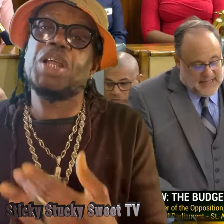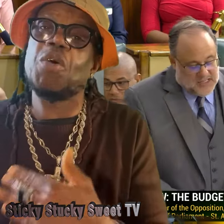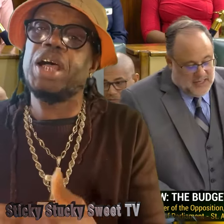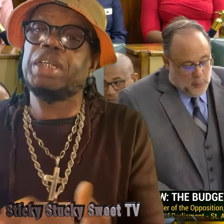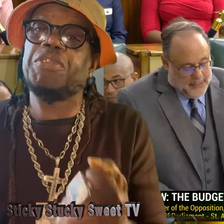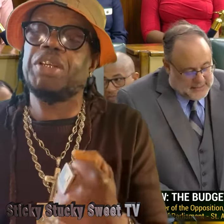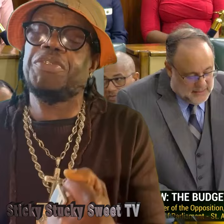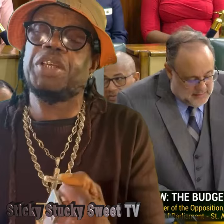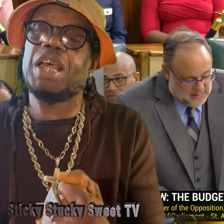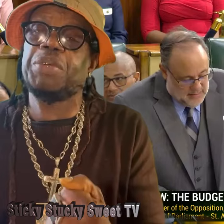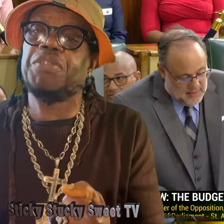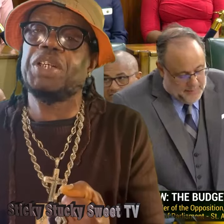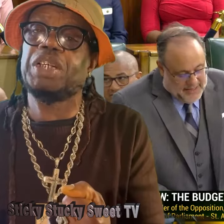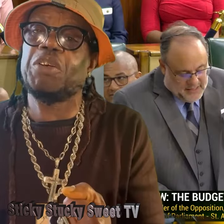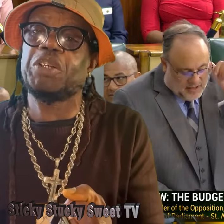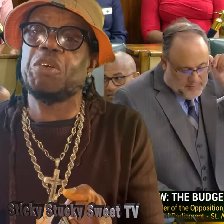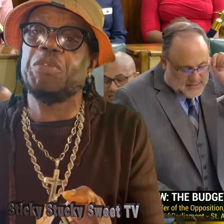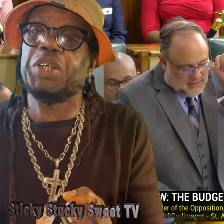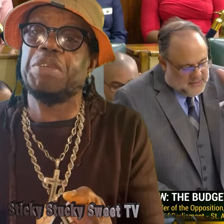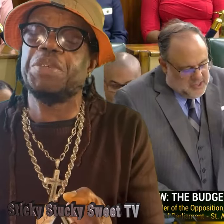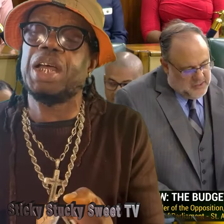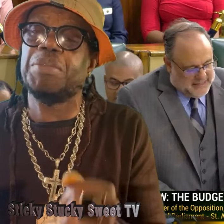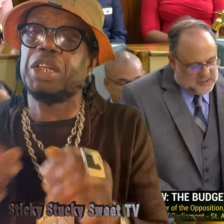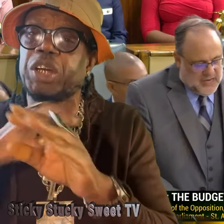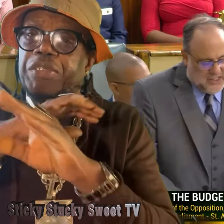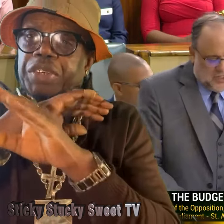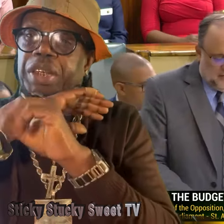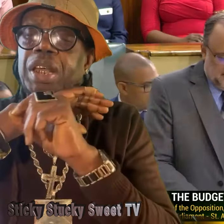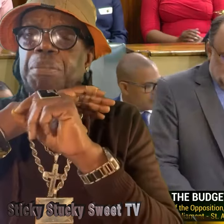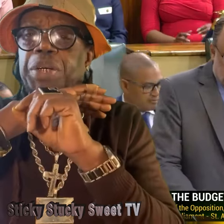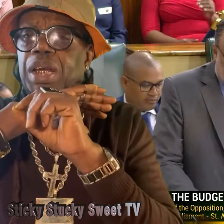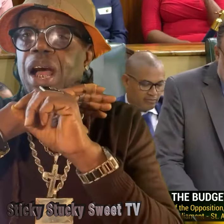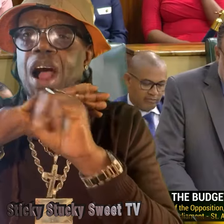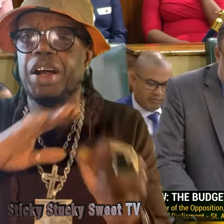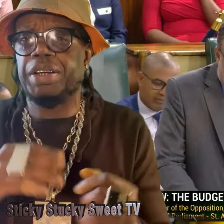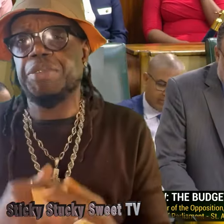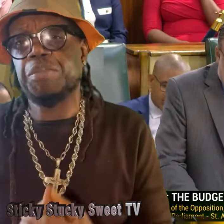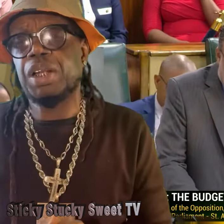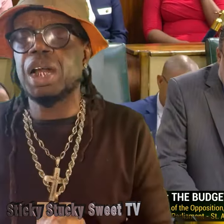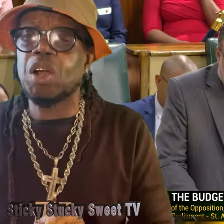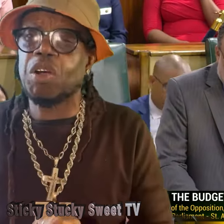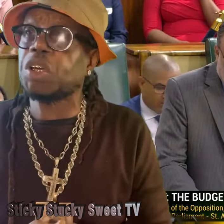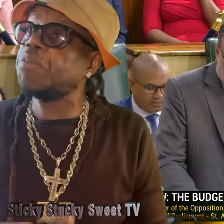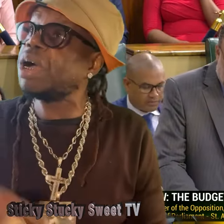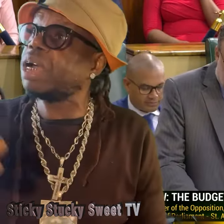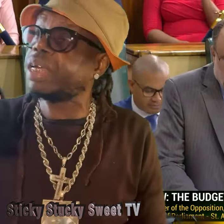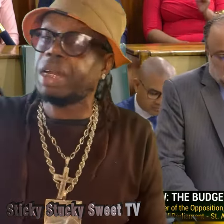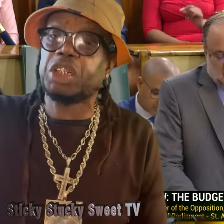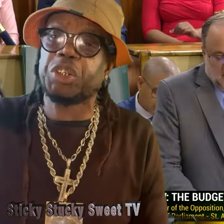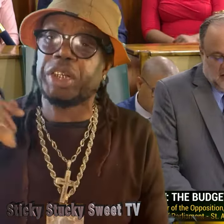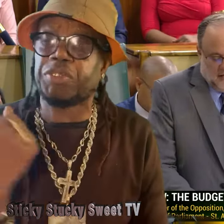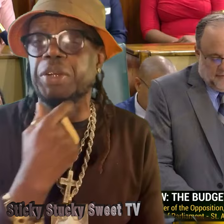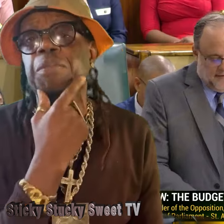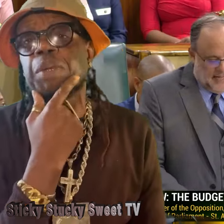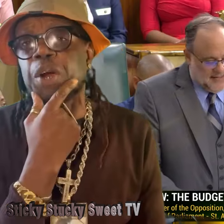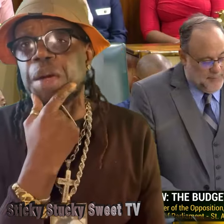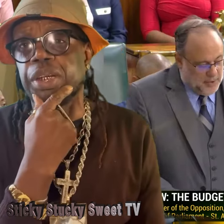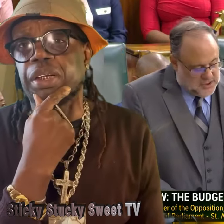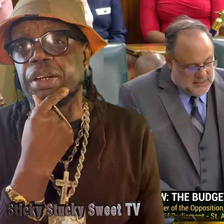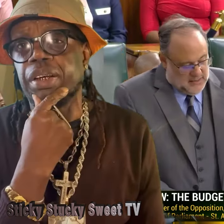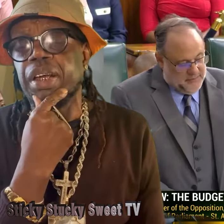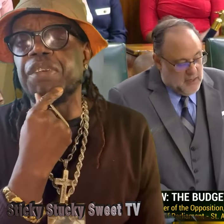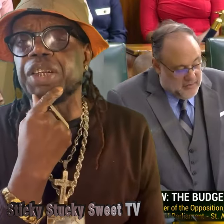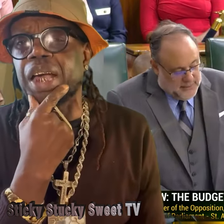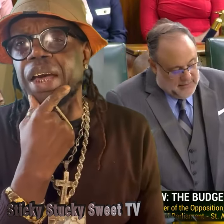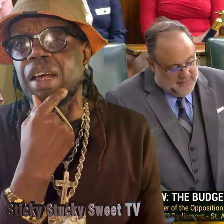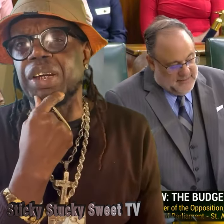why I'm going to want him to campaign for the third term with him? And he might try to play hard. And now he come back again and trace for the prime